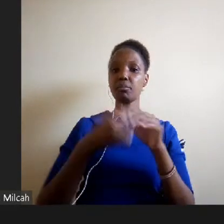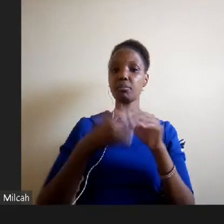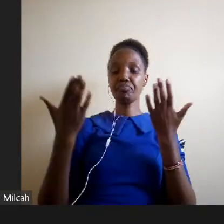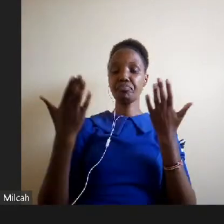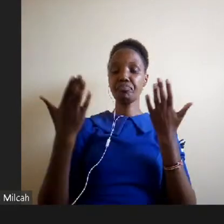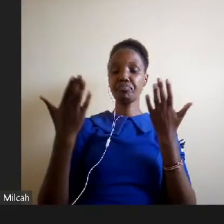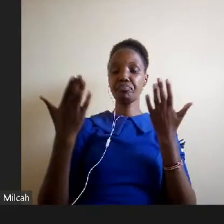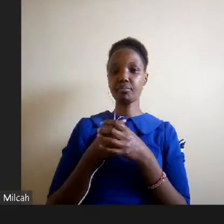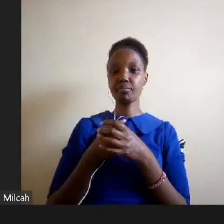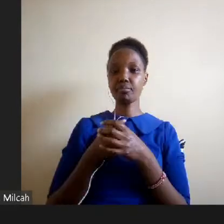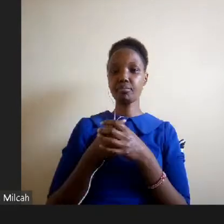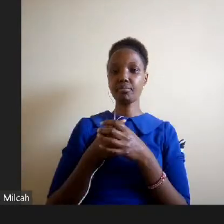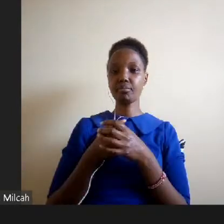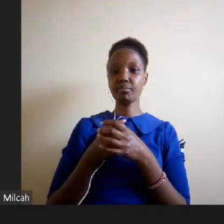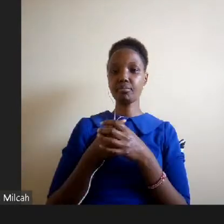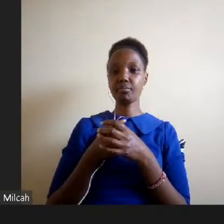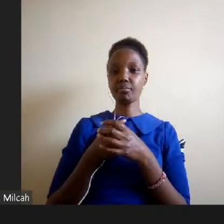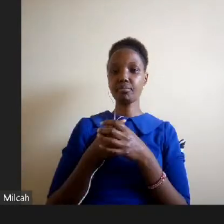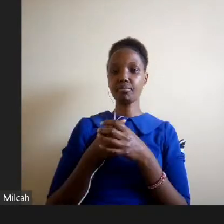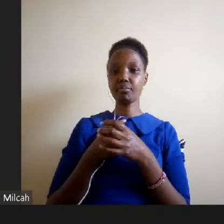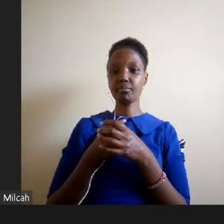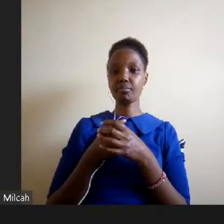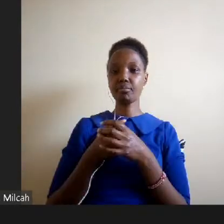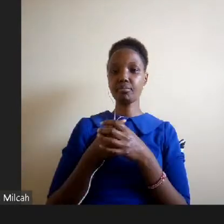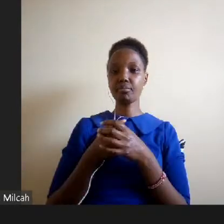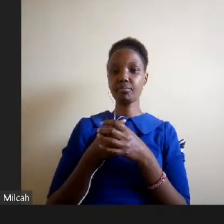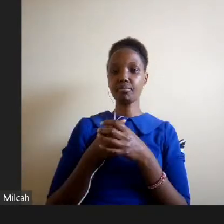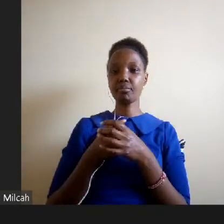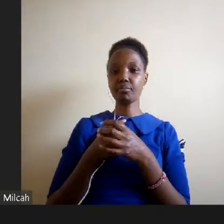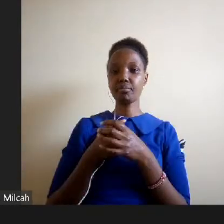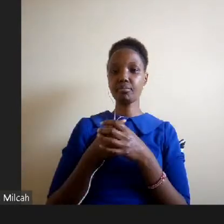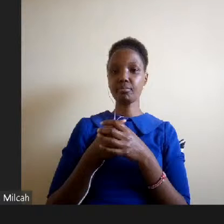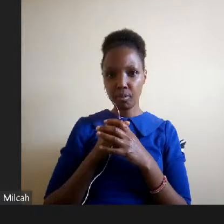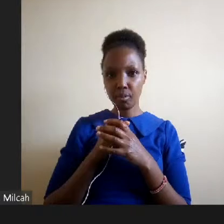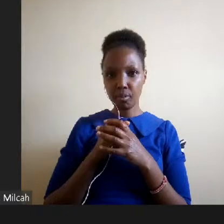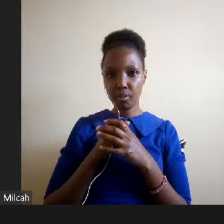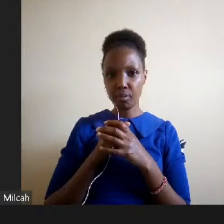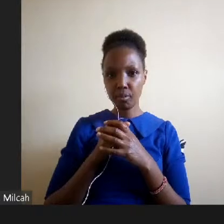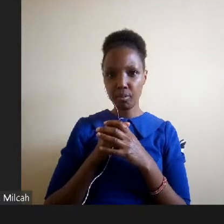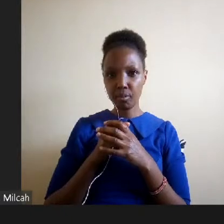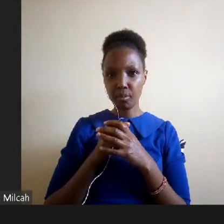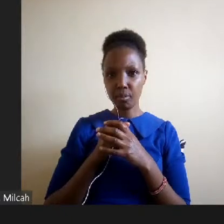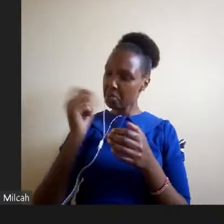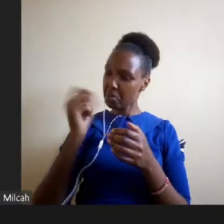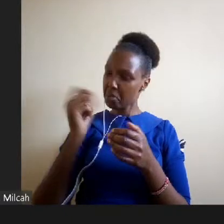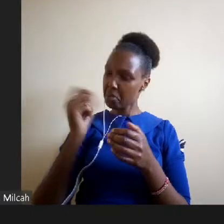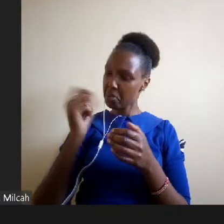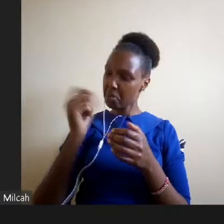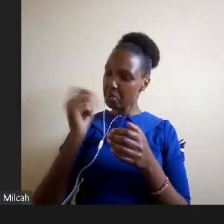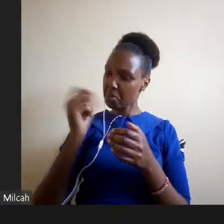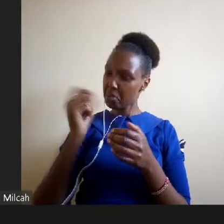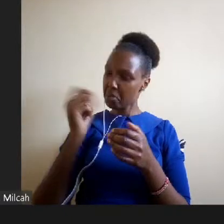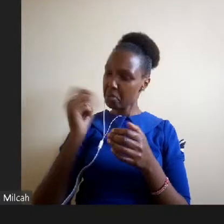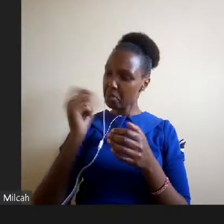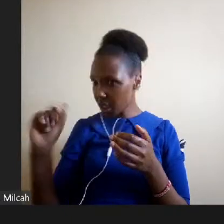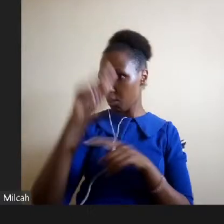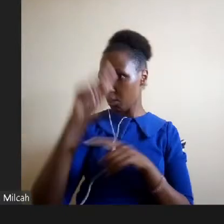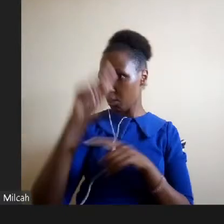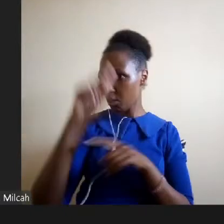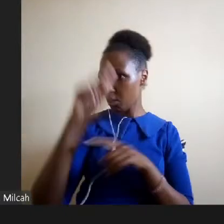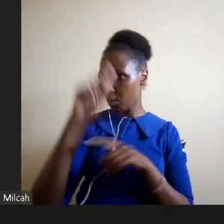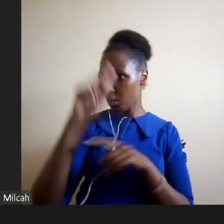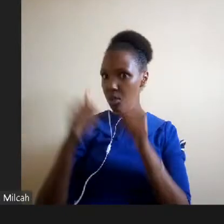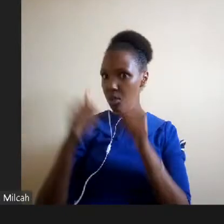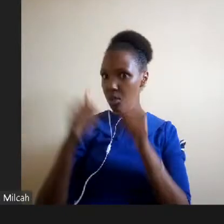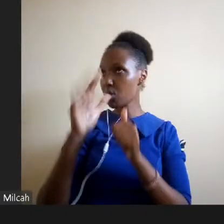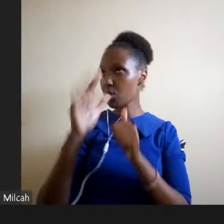and see, look at these tips. If you can, please just have a piece of paper. We will share this presentation if you're able to share with us your